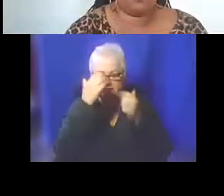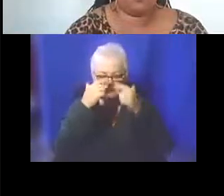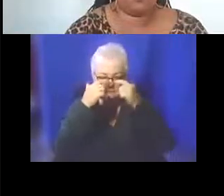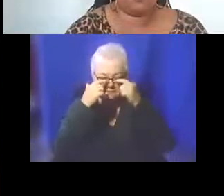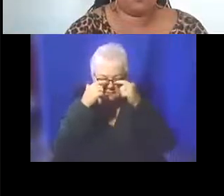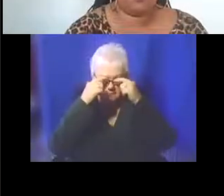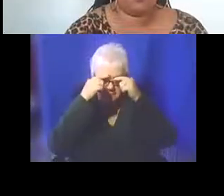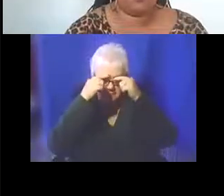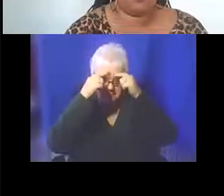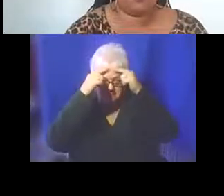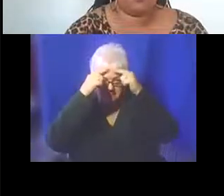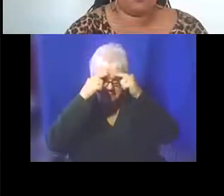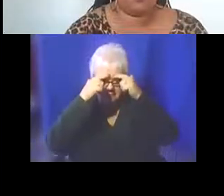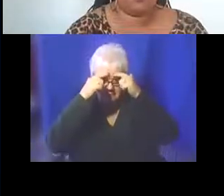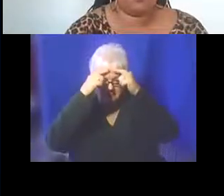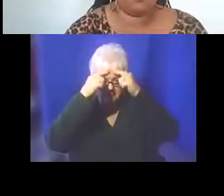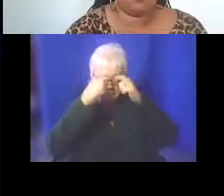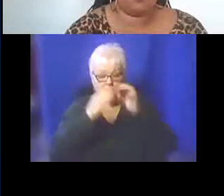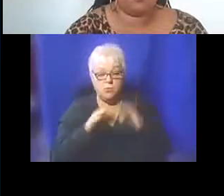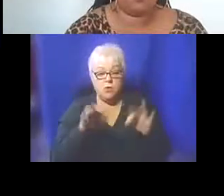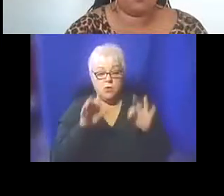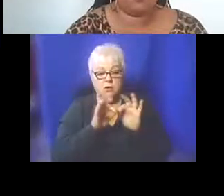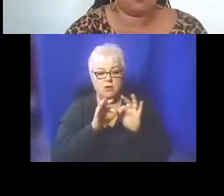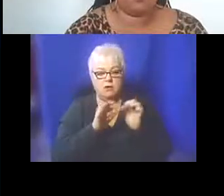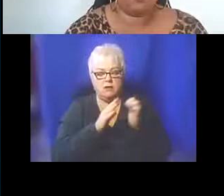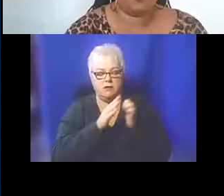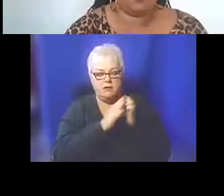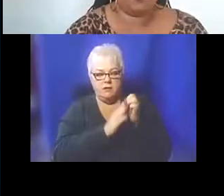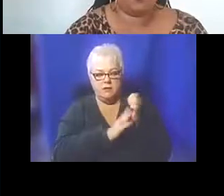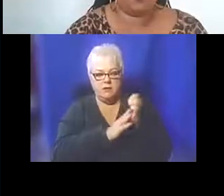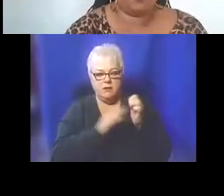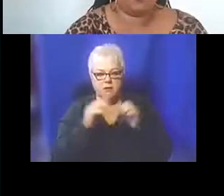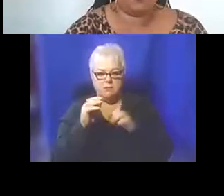And particularly important to us is the